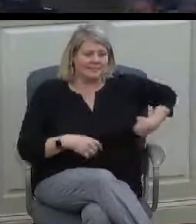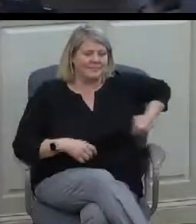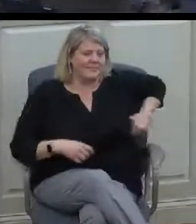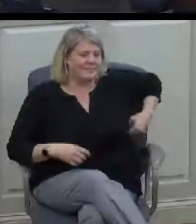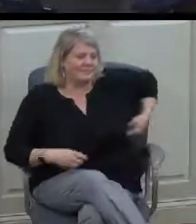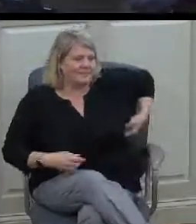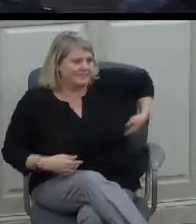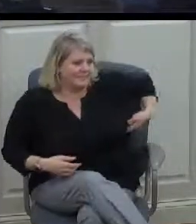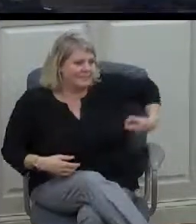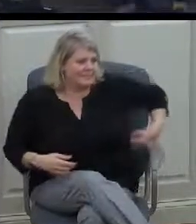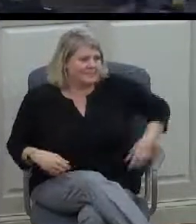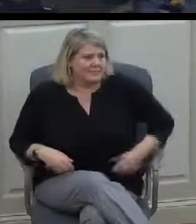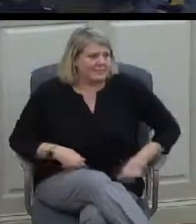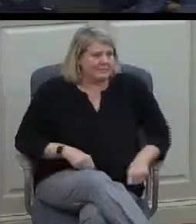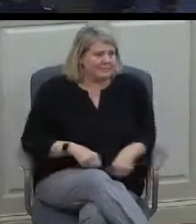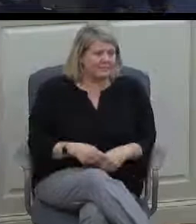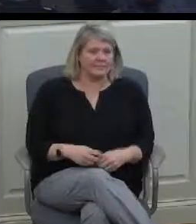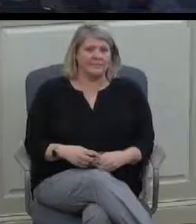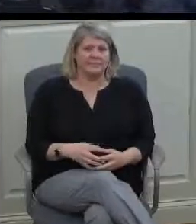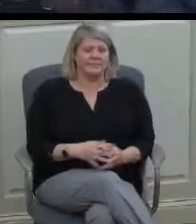Can do that.